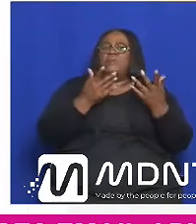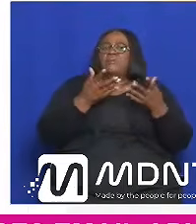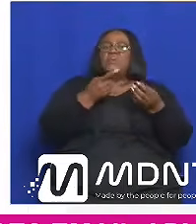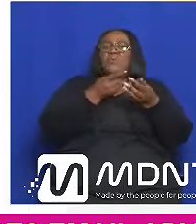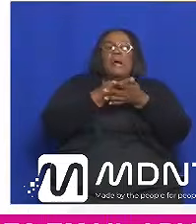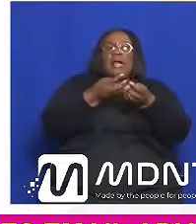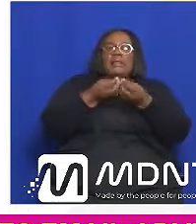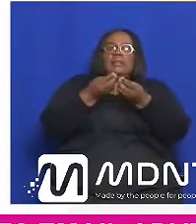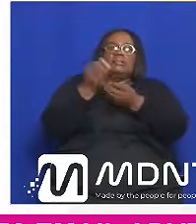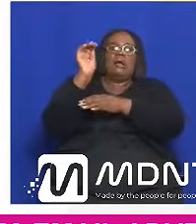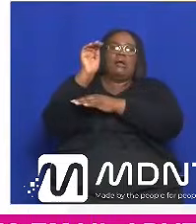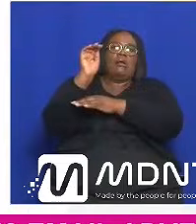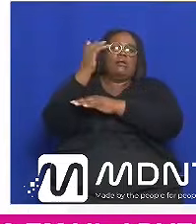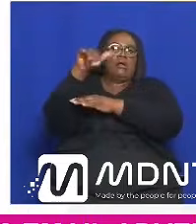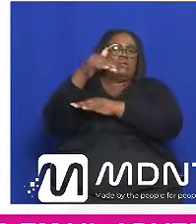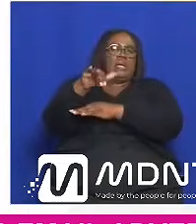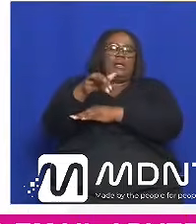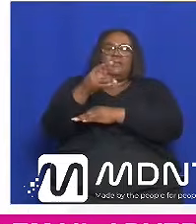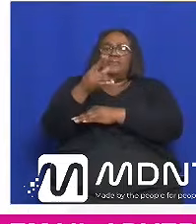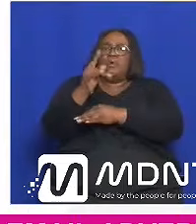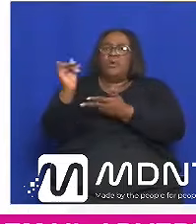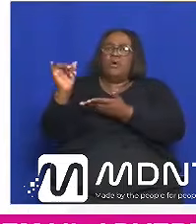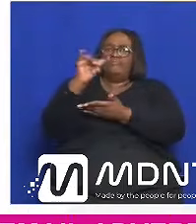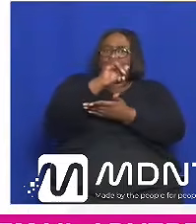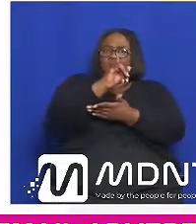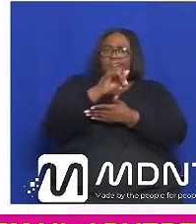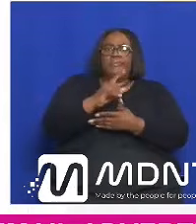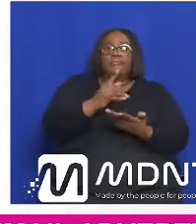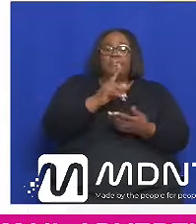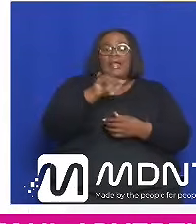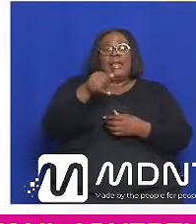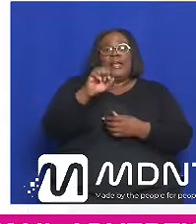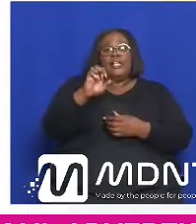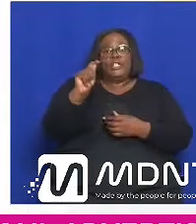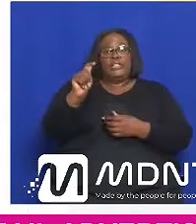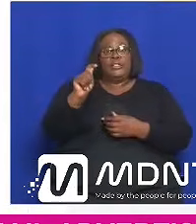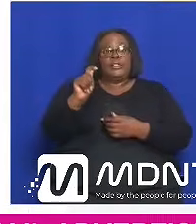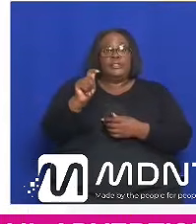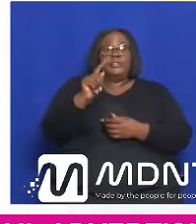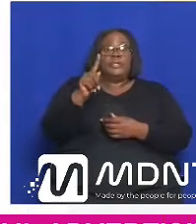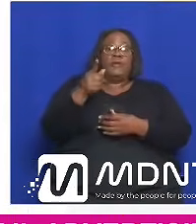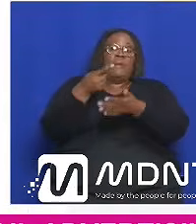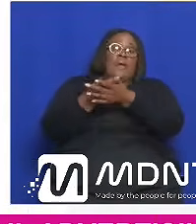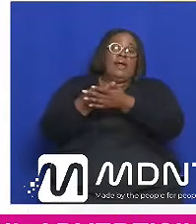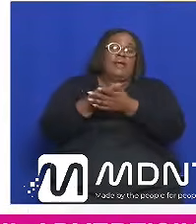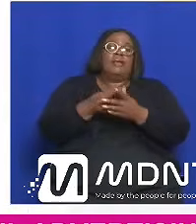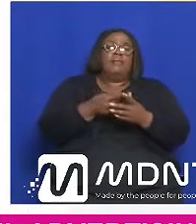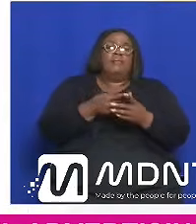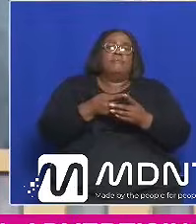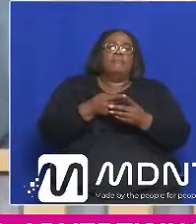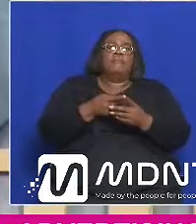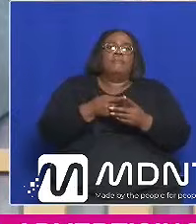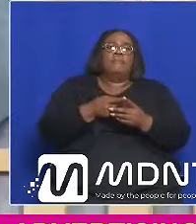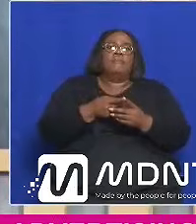aeroplane, the jet that was acquired by Alpha from